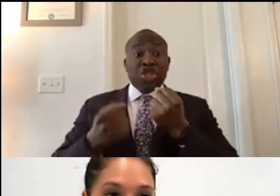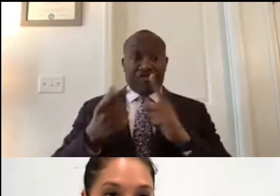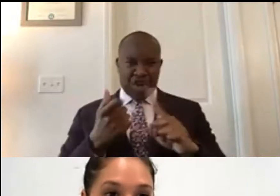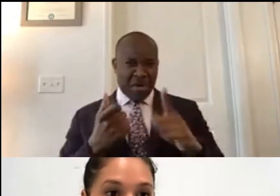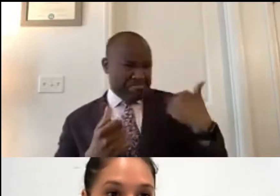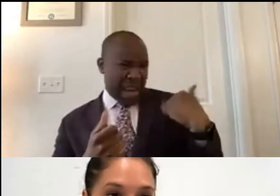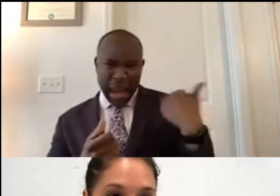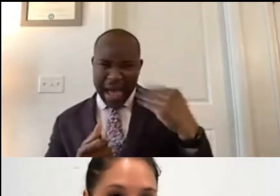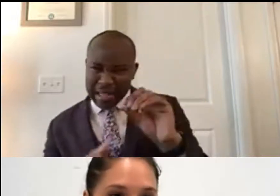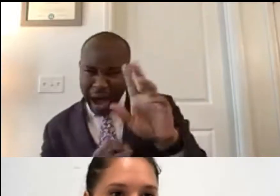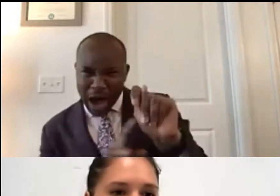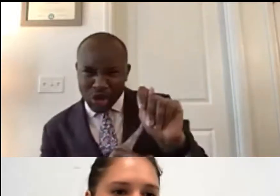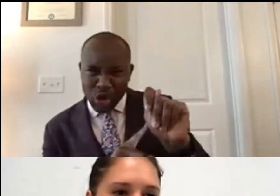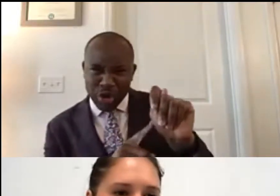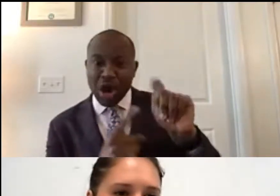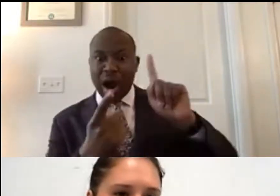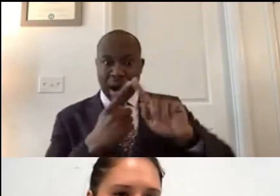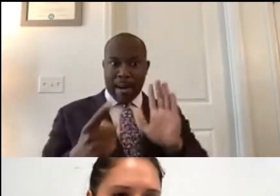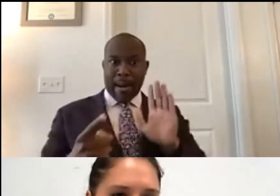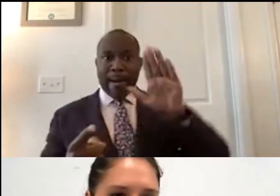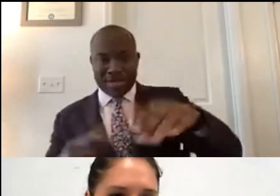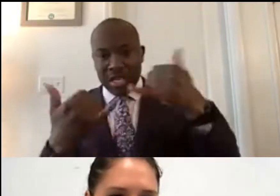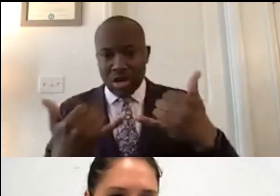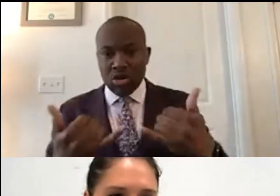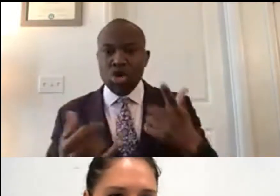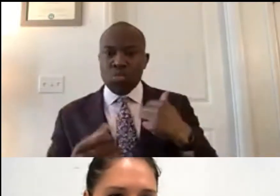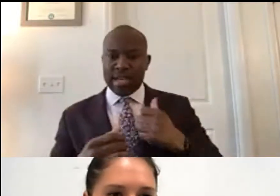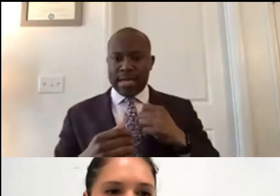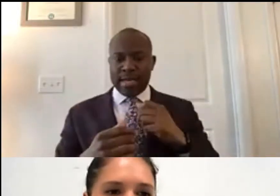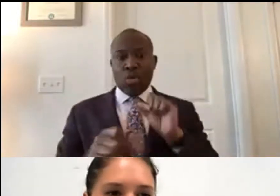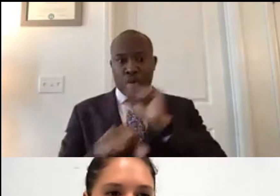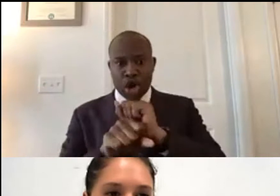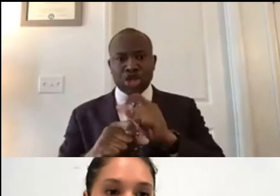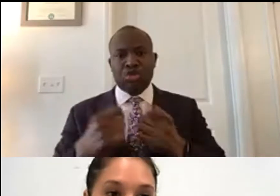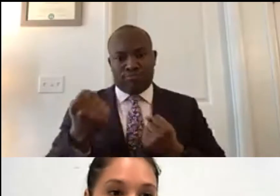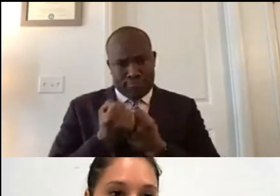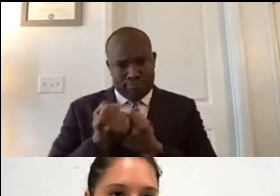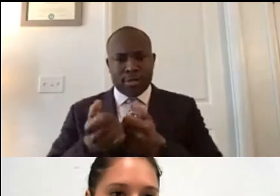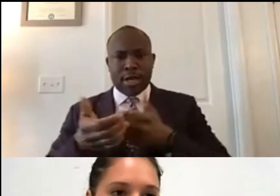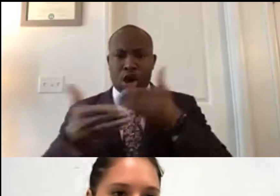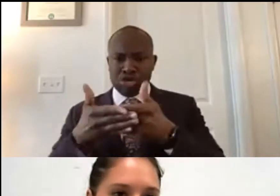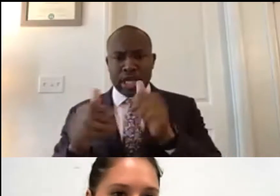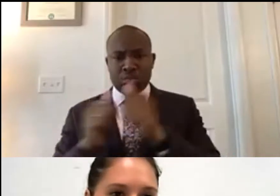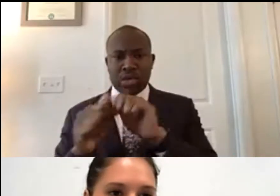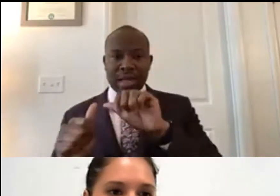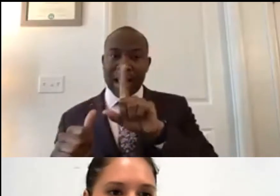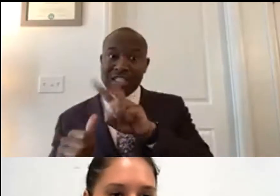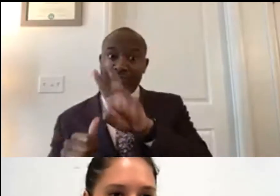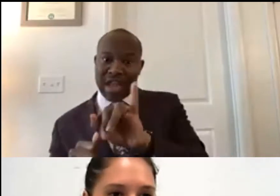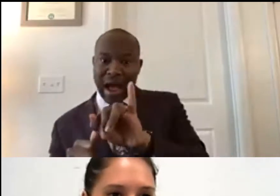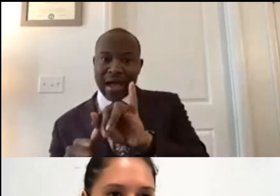special assistant, the four of us. From just this past October and ongoing, we are working